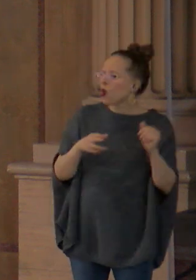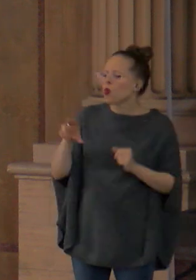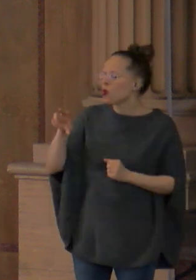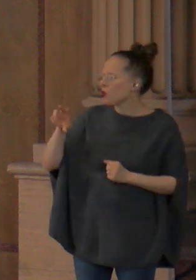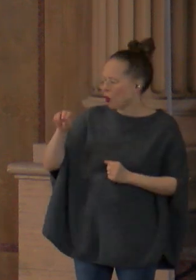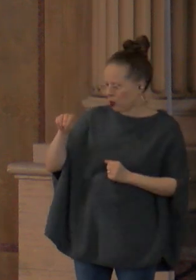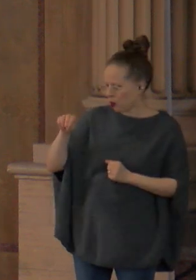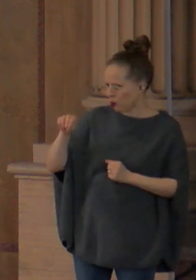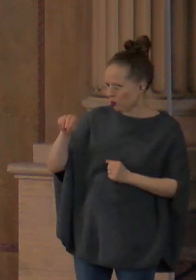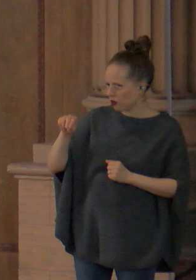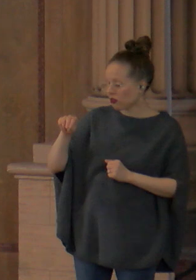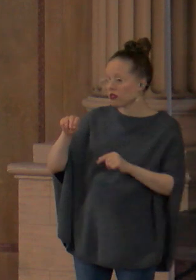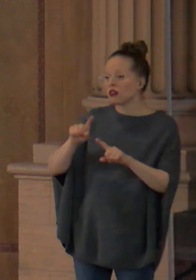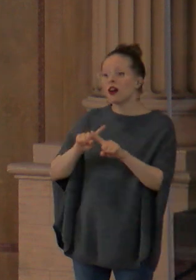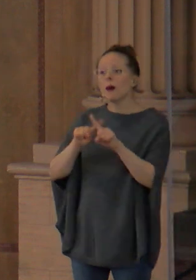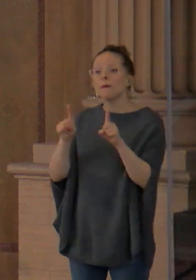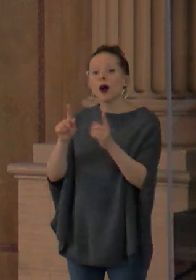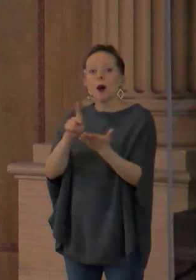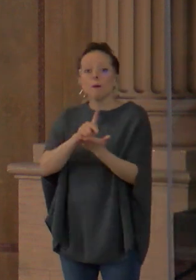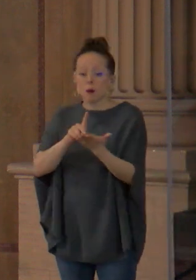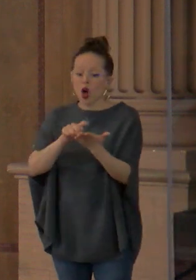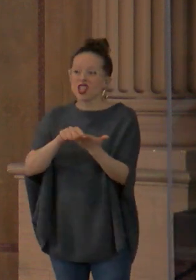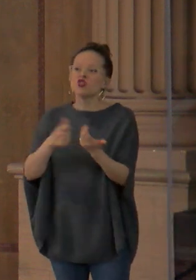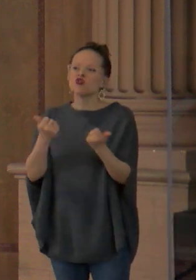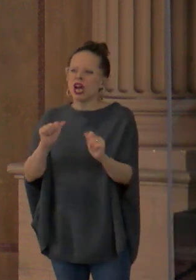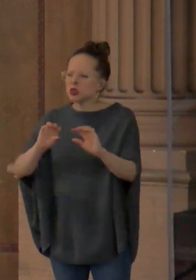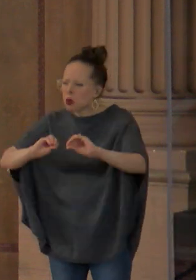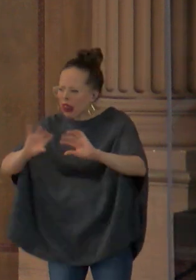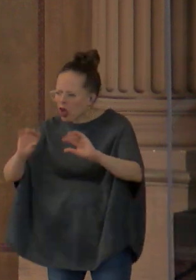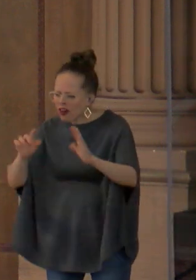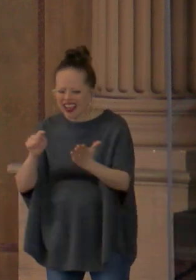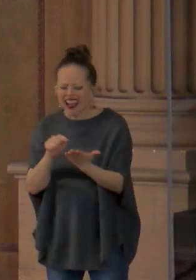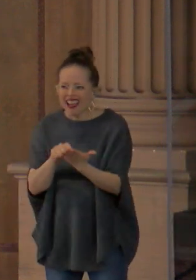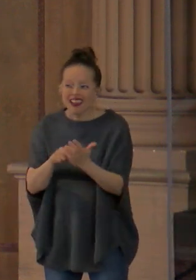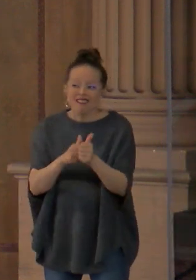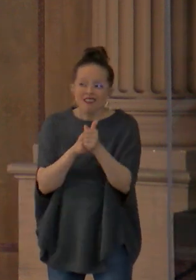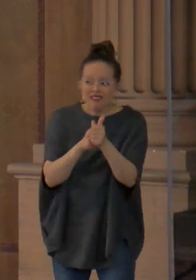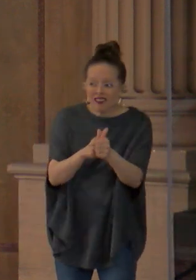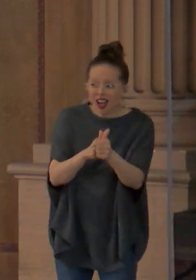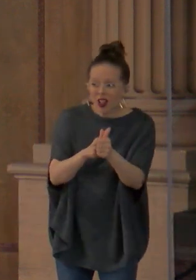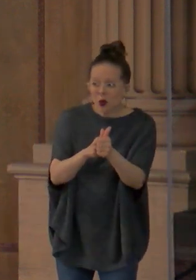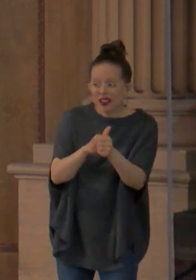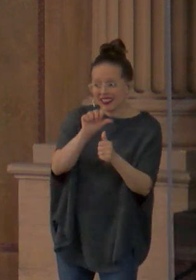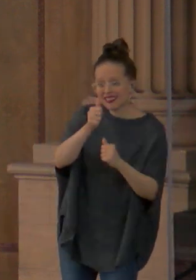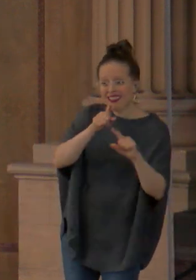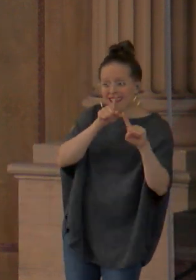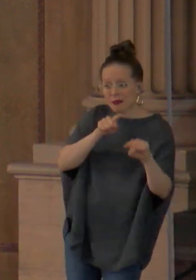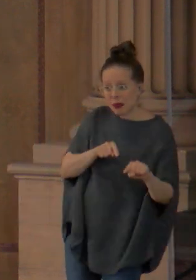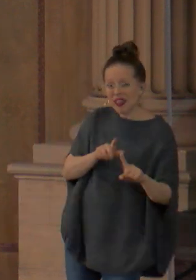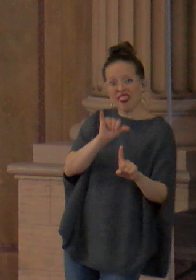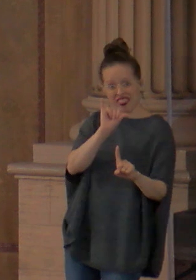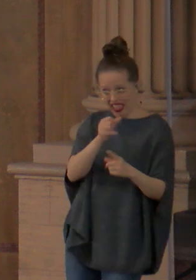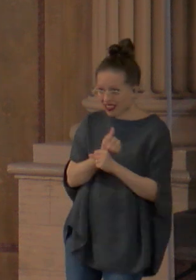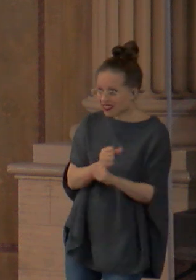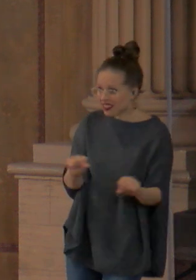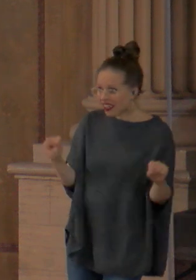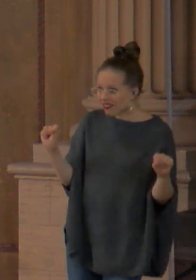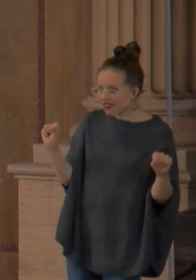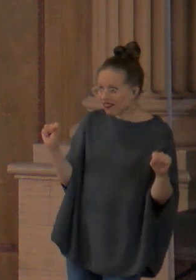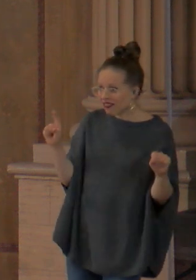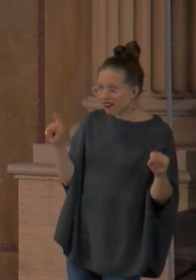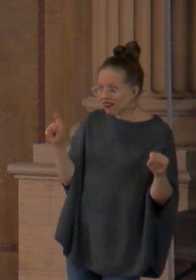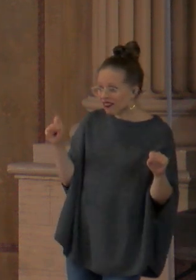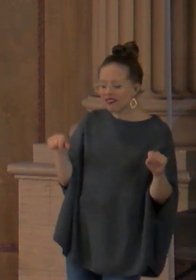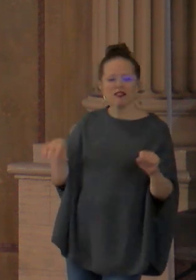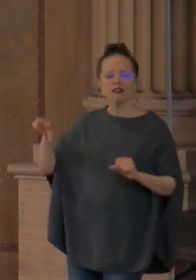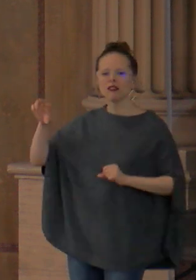moral commands, Paul here is clarifying that following those commands never, never did and never will get us to God.